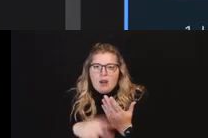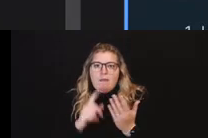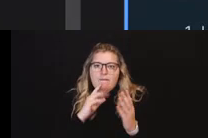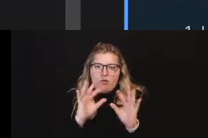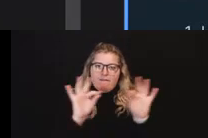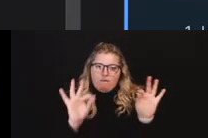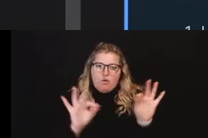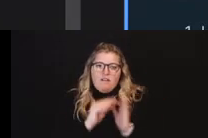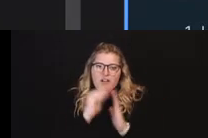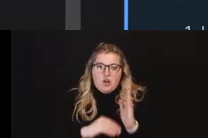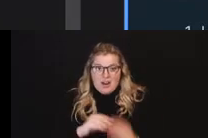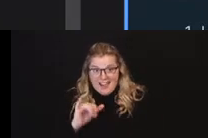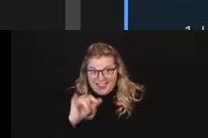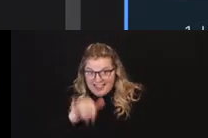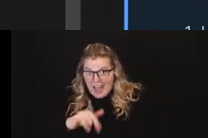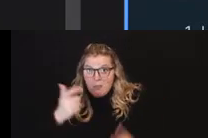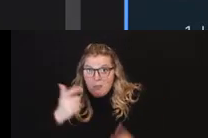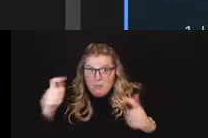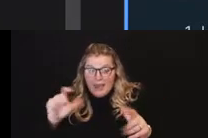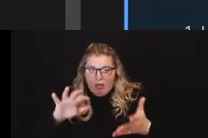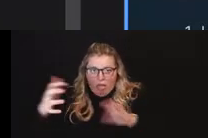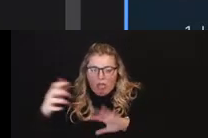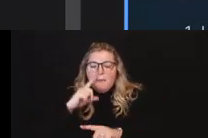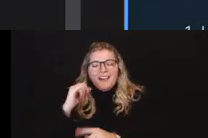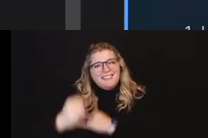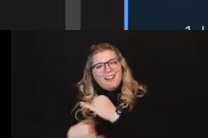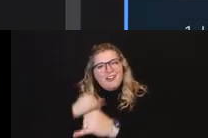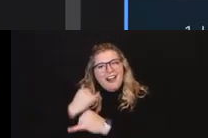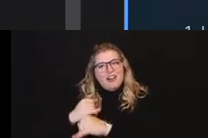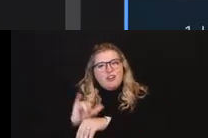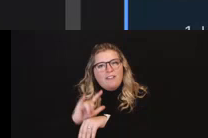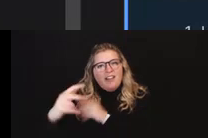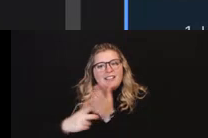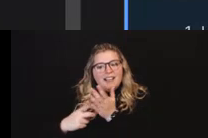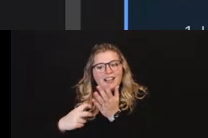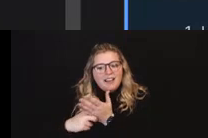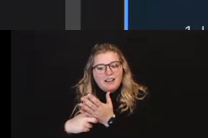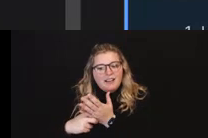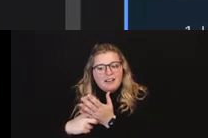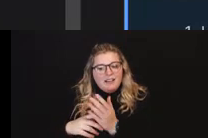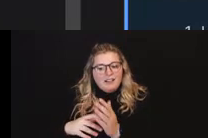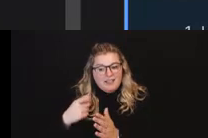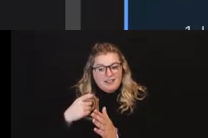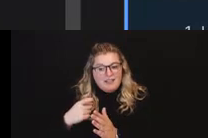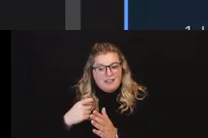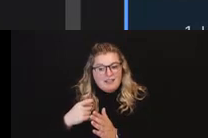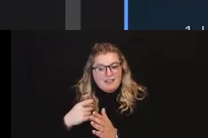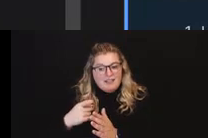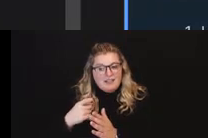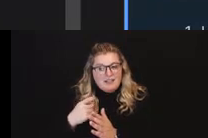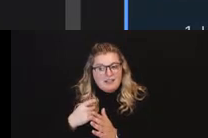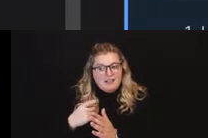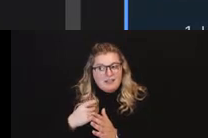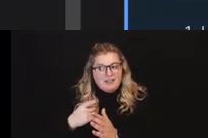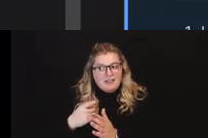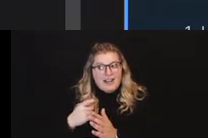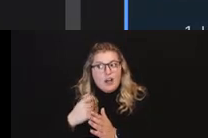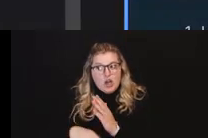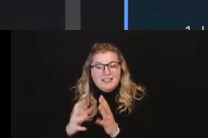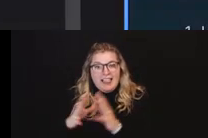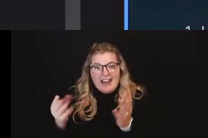was a big mess because it was an international ticket. It cost, I'd say it cost me money. It cost WebA money to fix, and